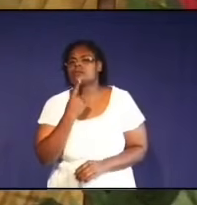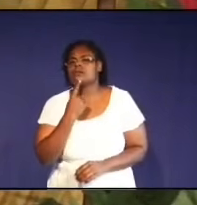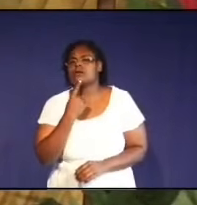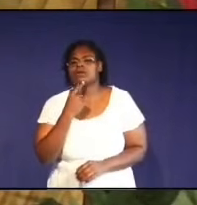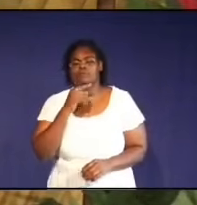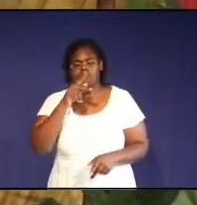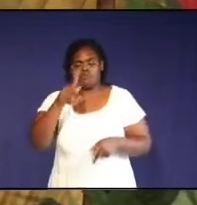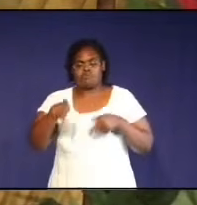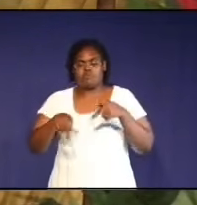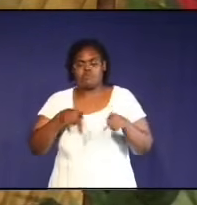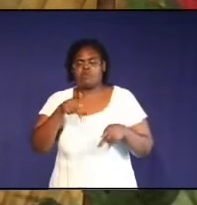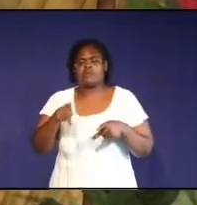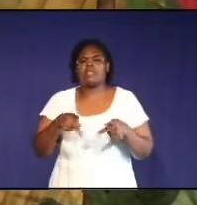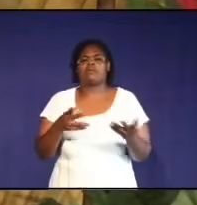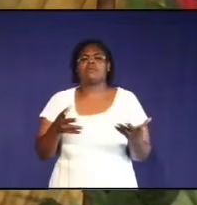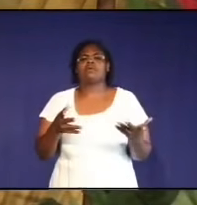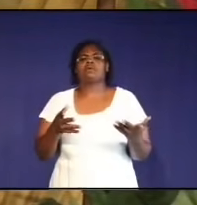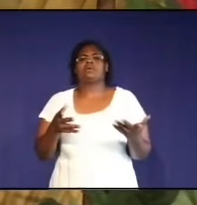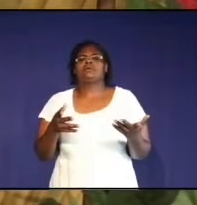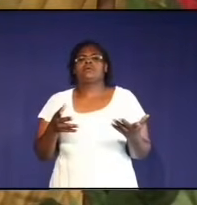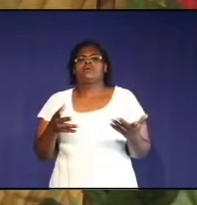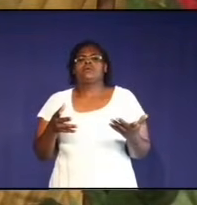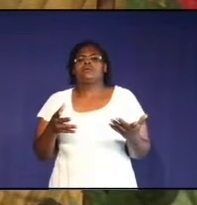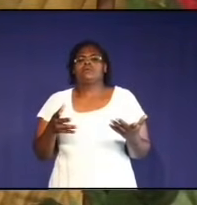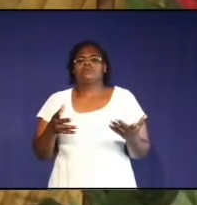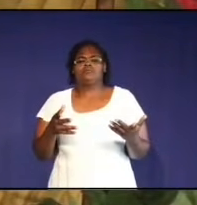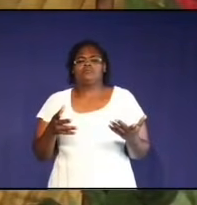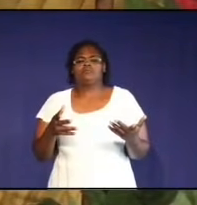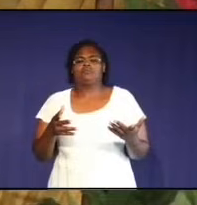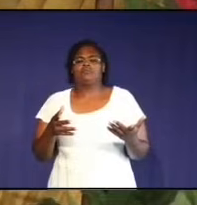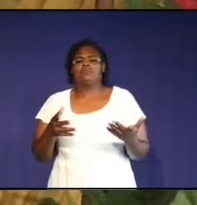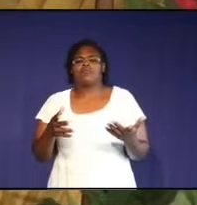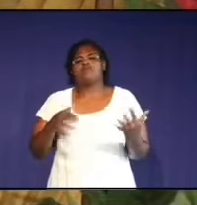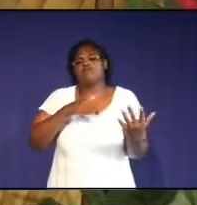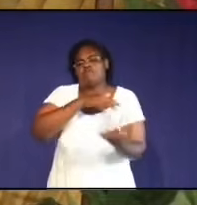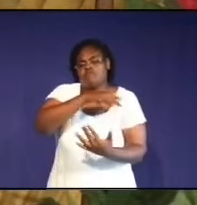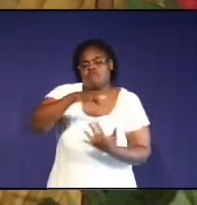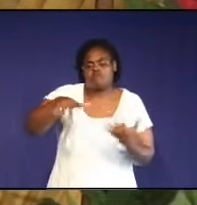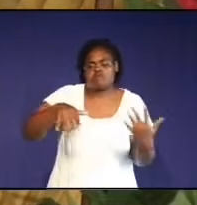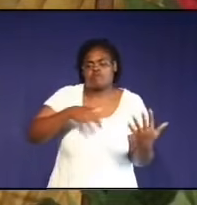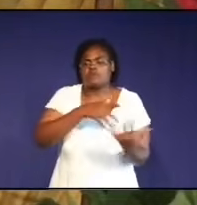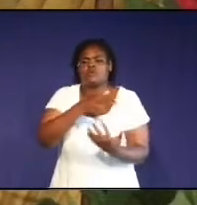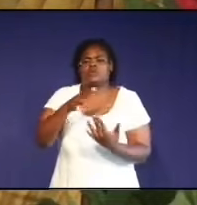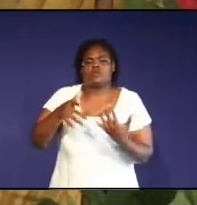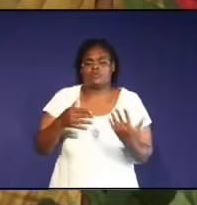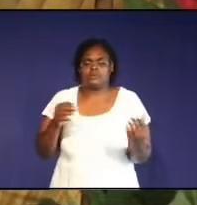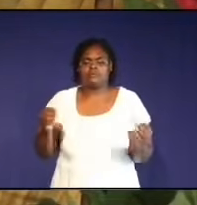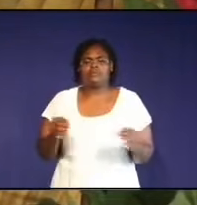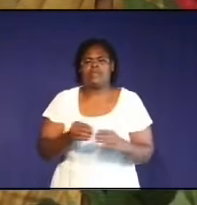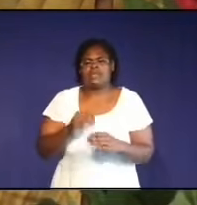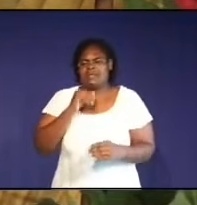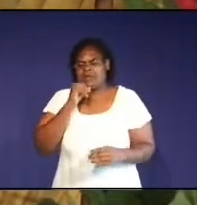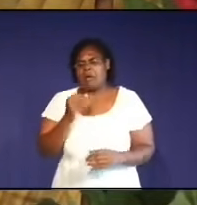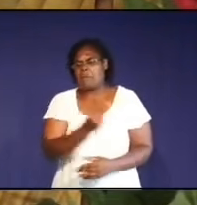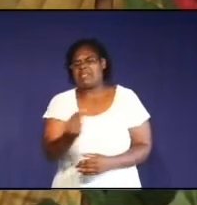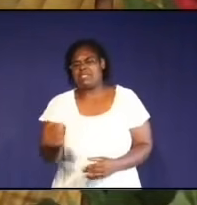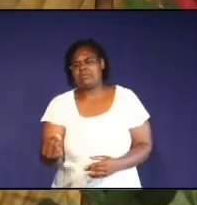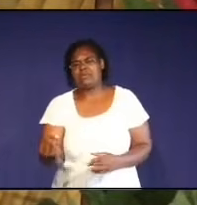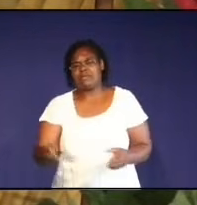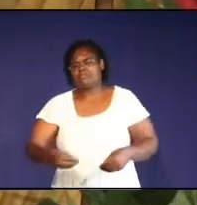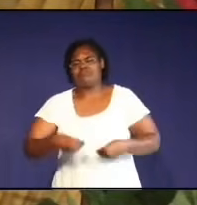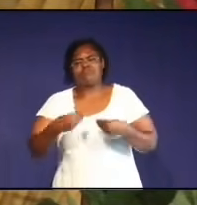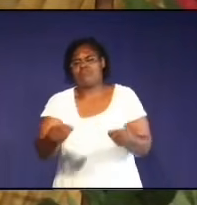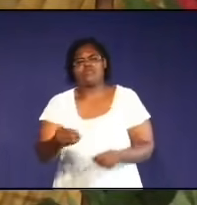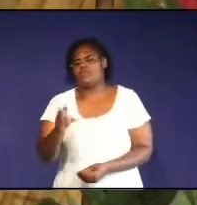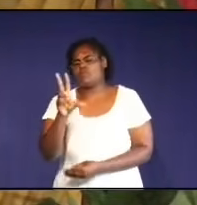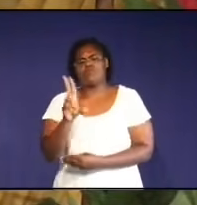The sealing will not come by way of material position or possession. The